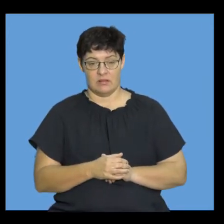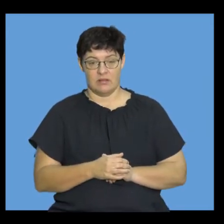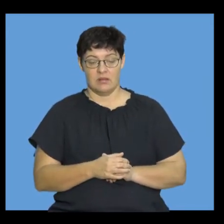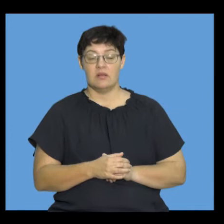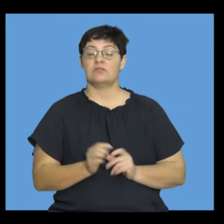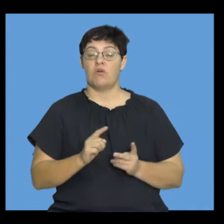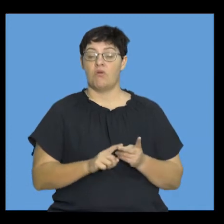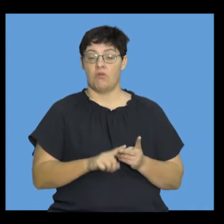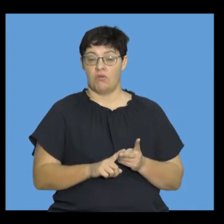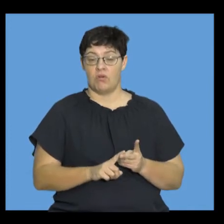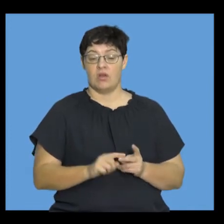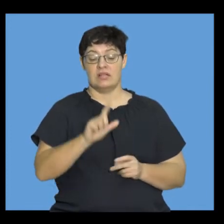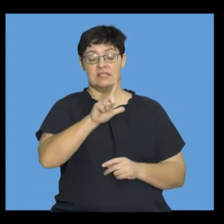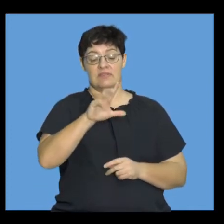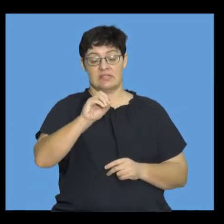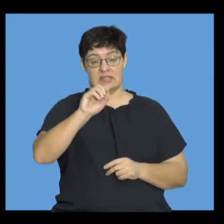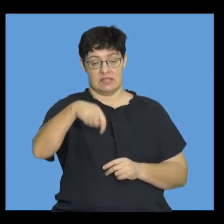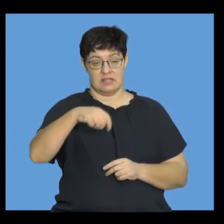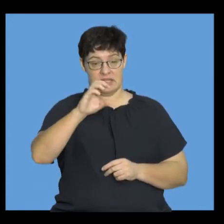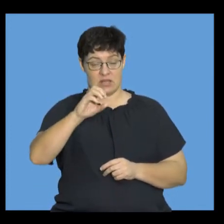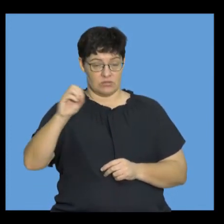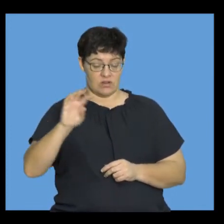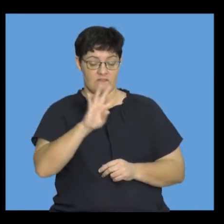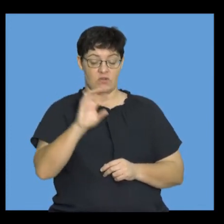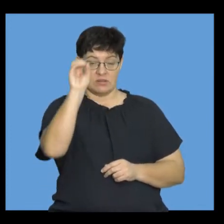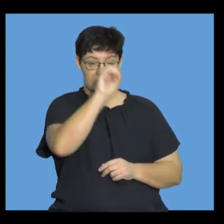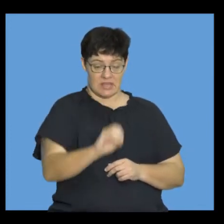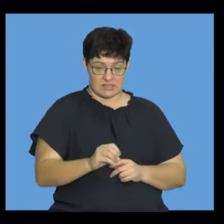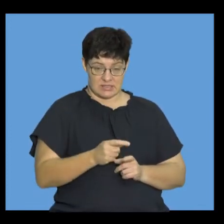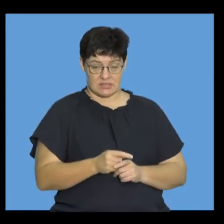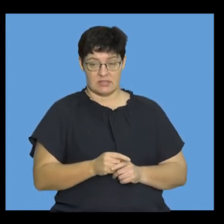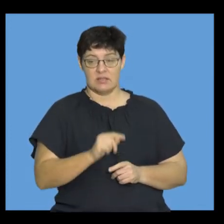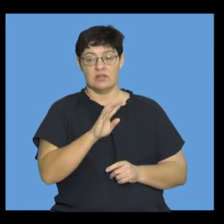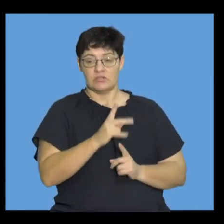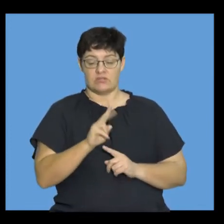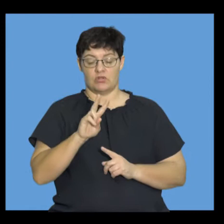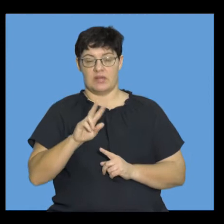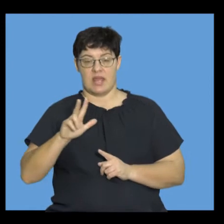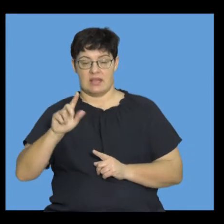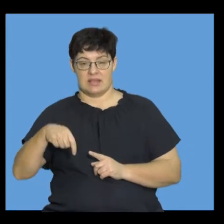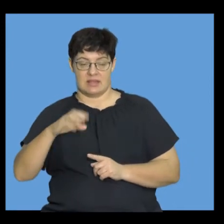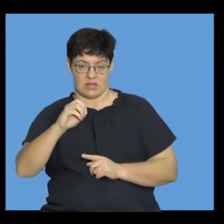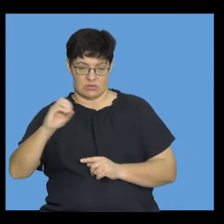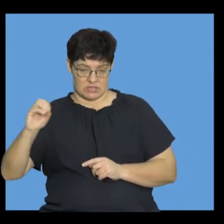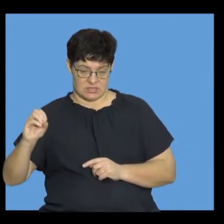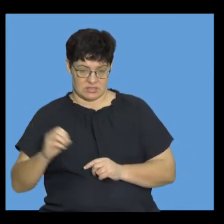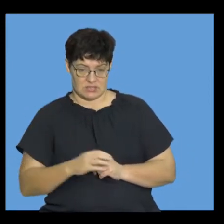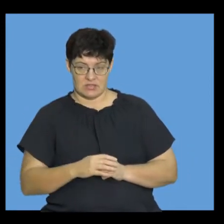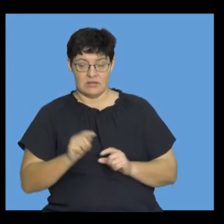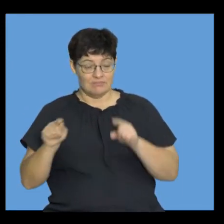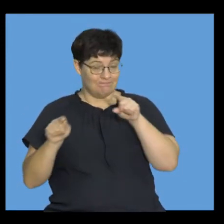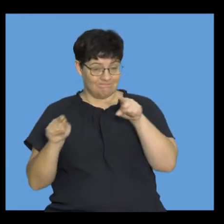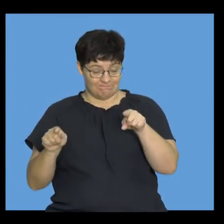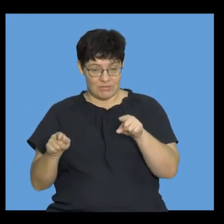your 70,000, 40% of 70,000 will give you your 28,000. That is, these two figures here,